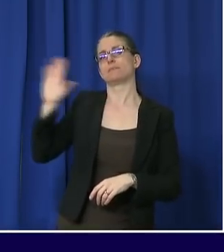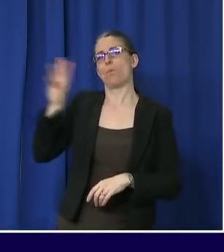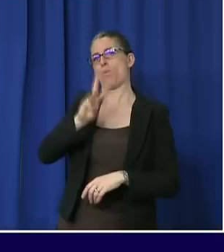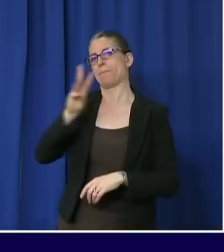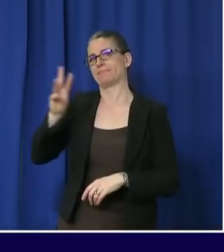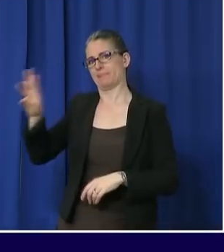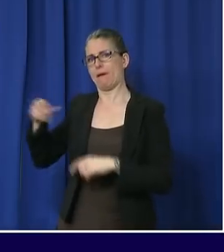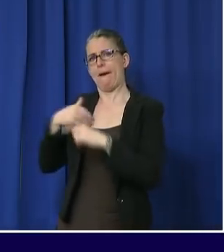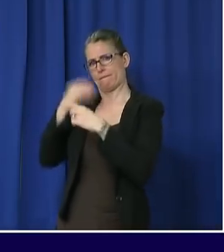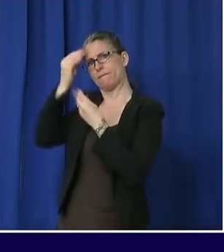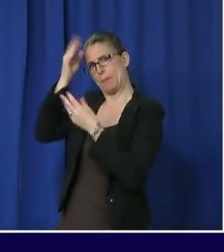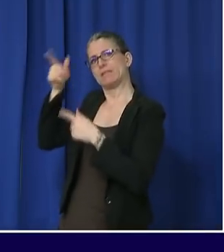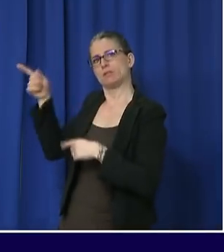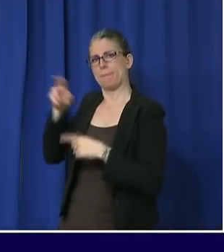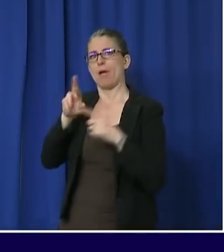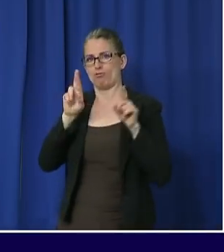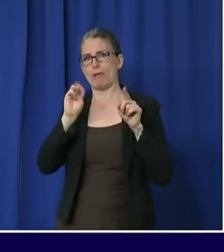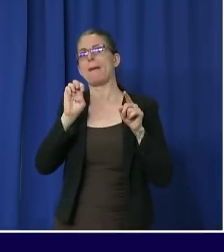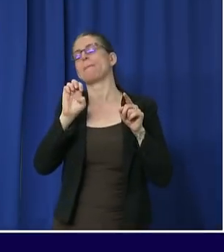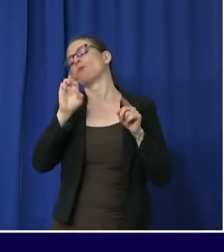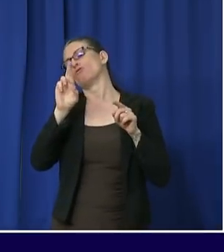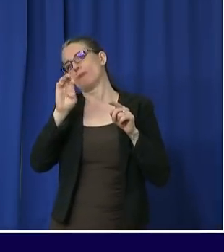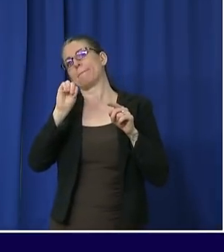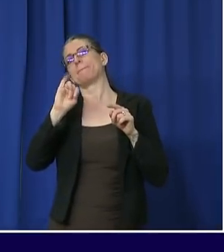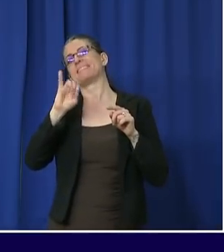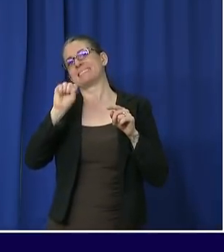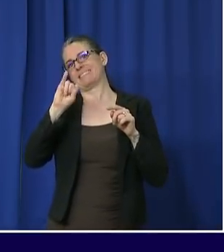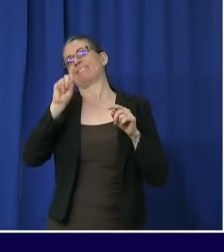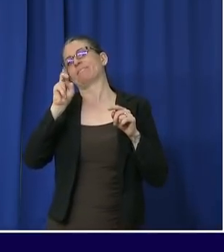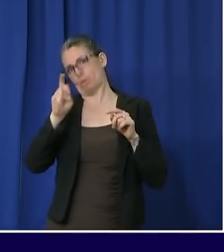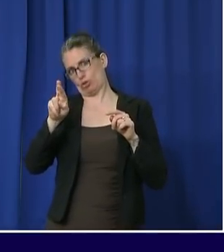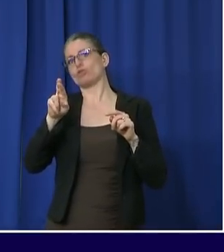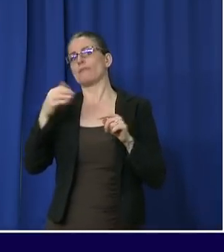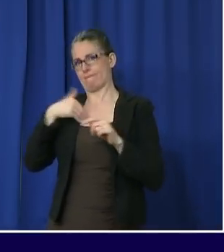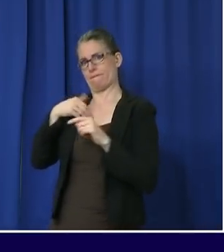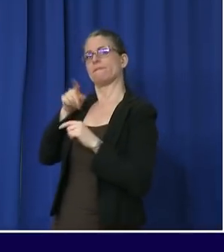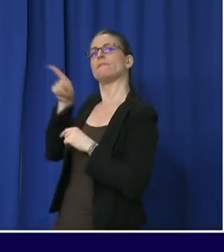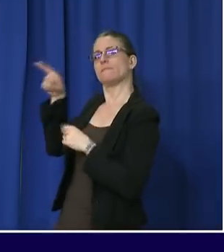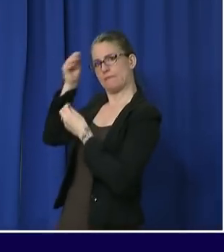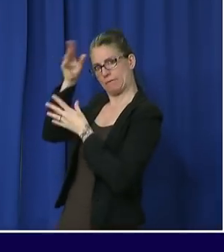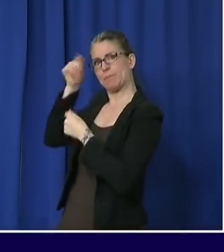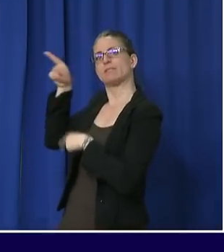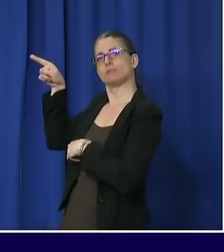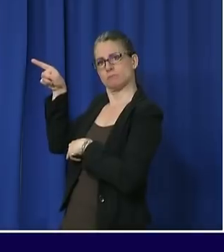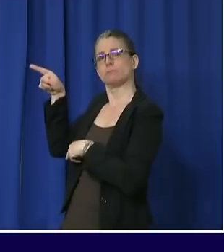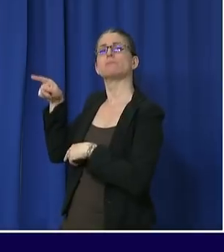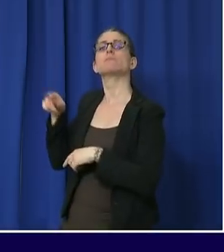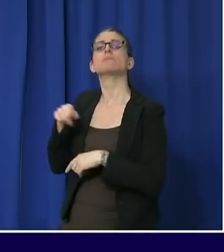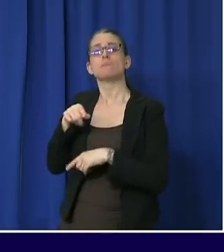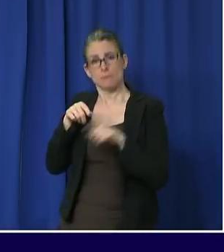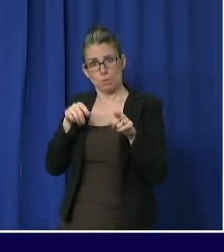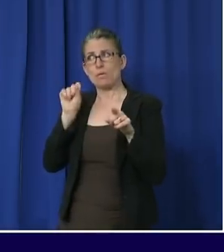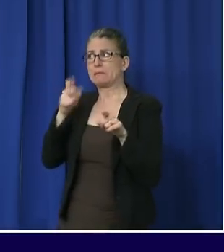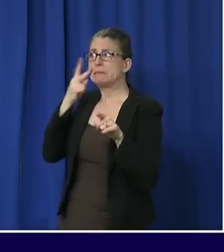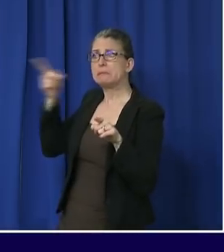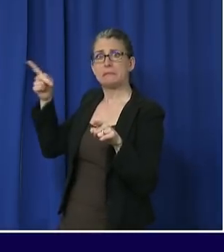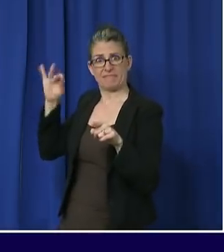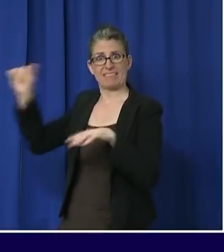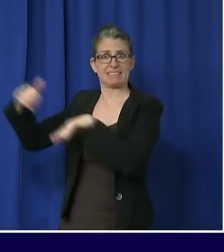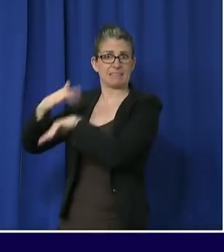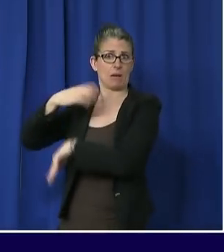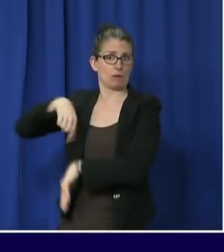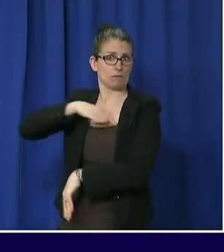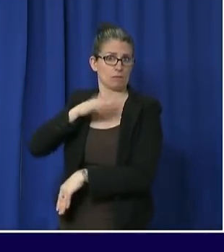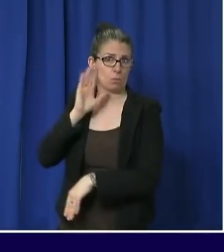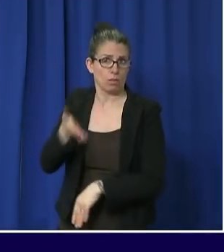the potential for distribution of remdesivir to the state of Maine. We are working to make sure that any confirmation that